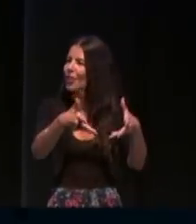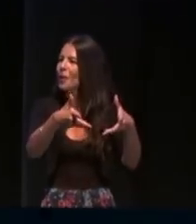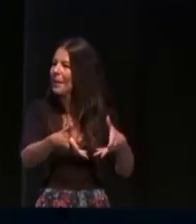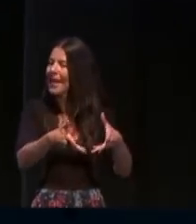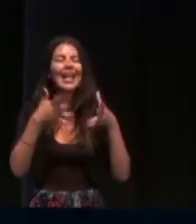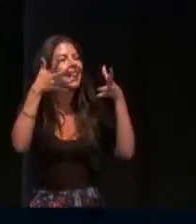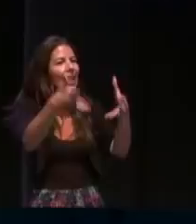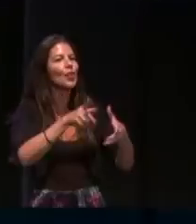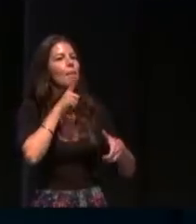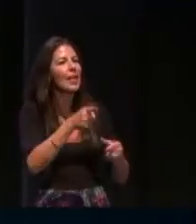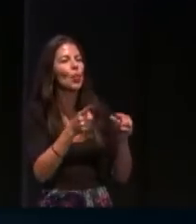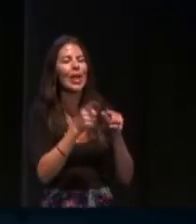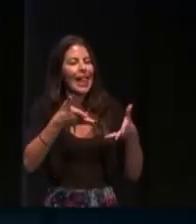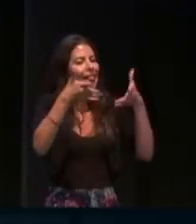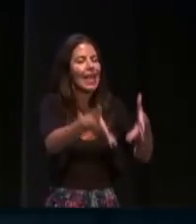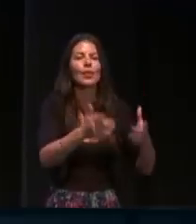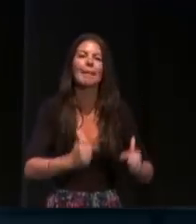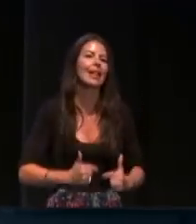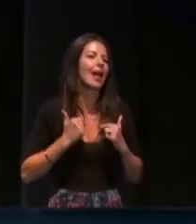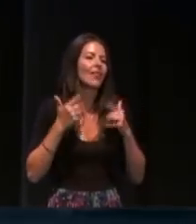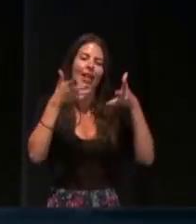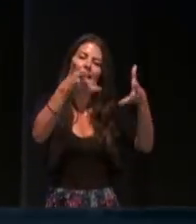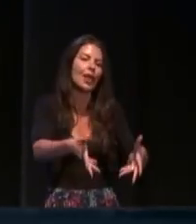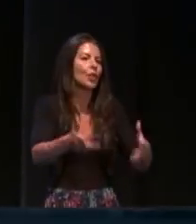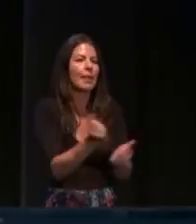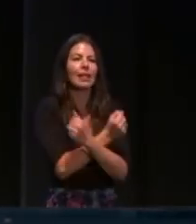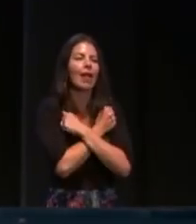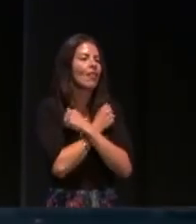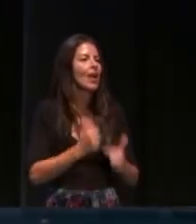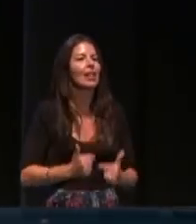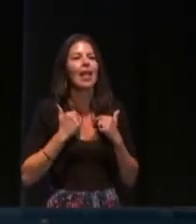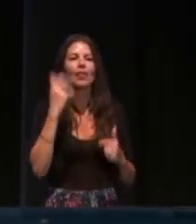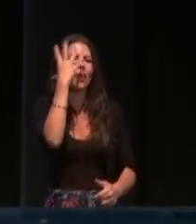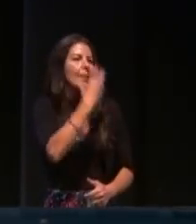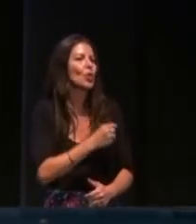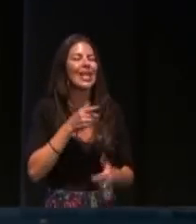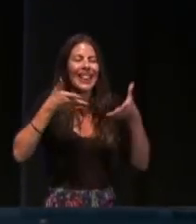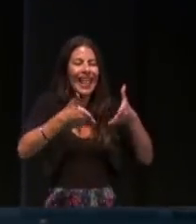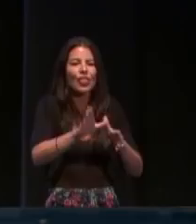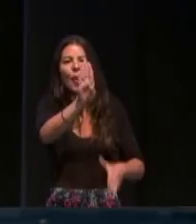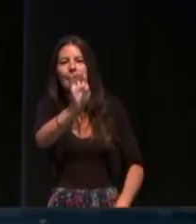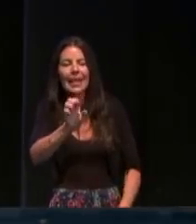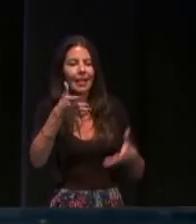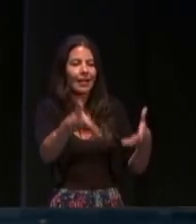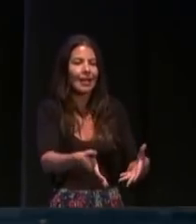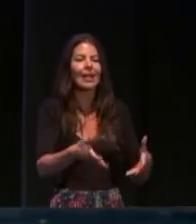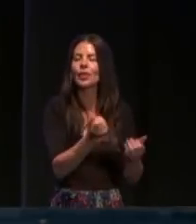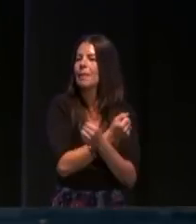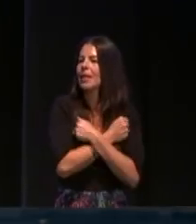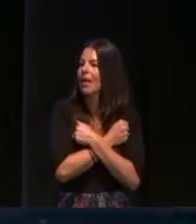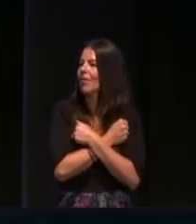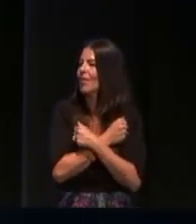The let there be word. Let there be light. Let there be love. Let there be life. Let there be beauty. It's the let there be. Let there be